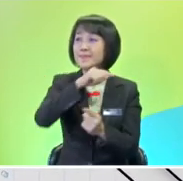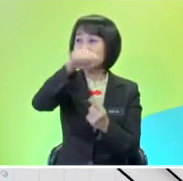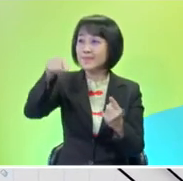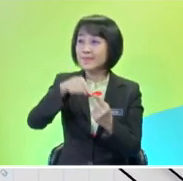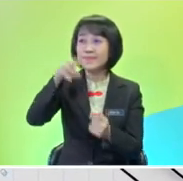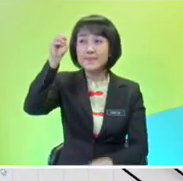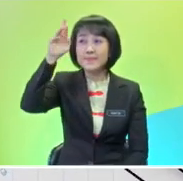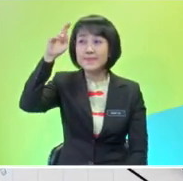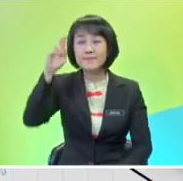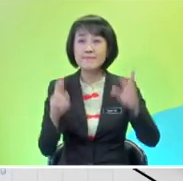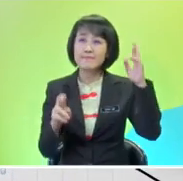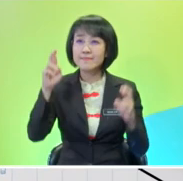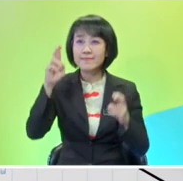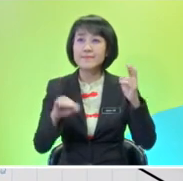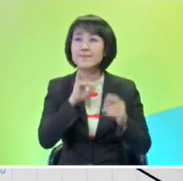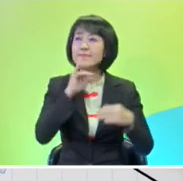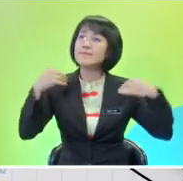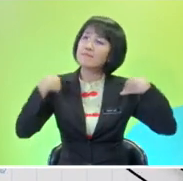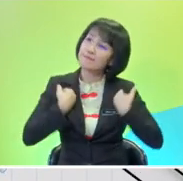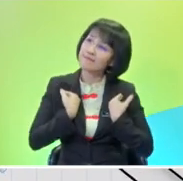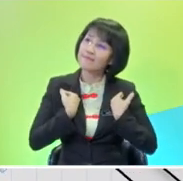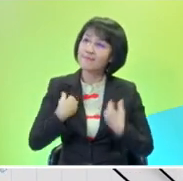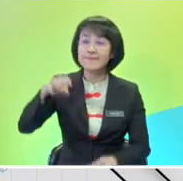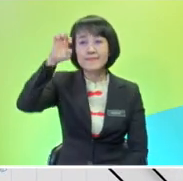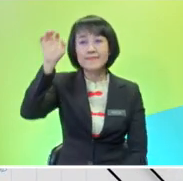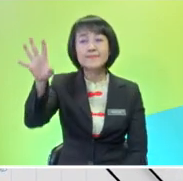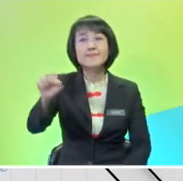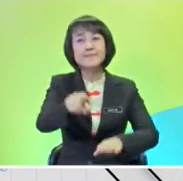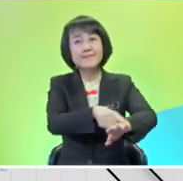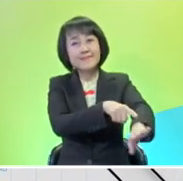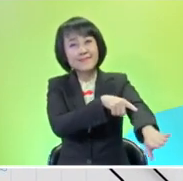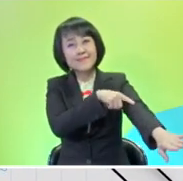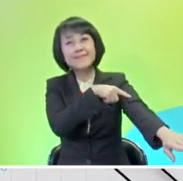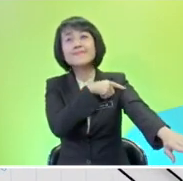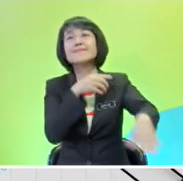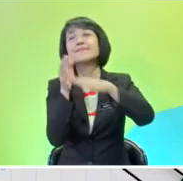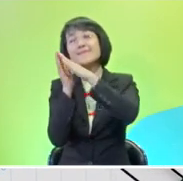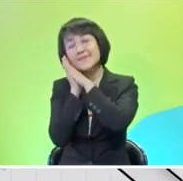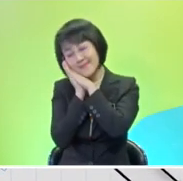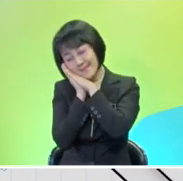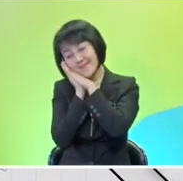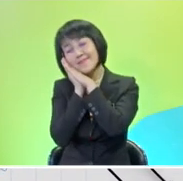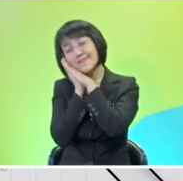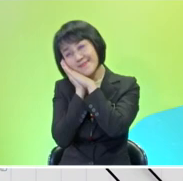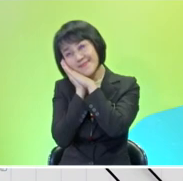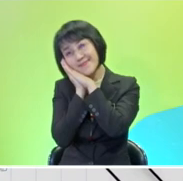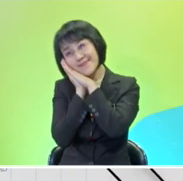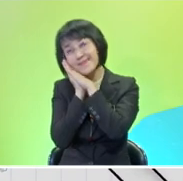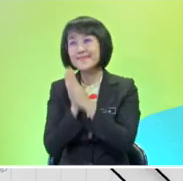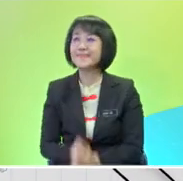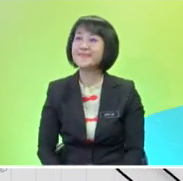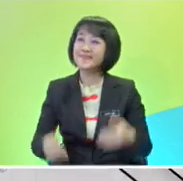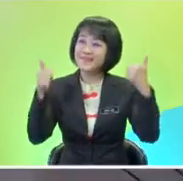When Mr. Bot is very tired, he takes a very, very long nap. He takes a long, long nap.